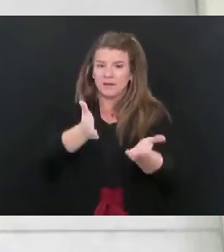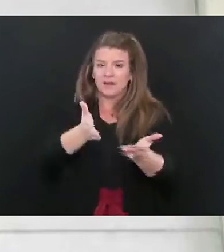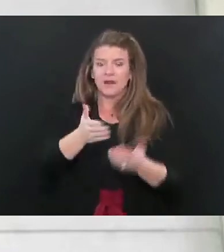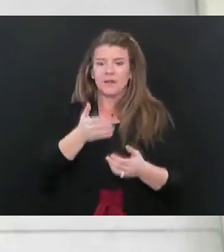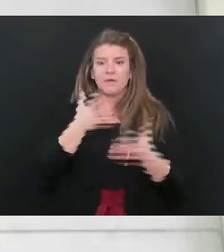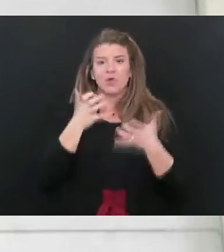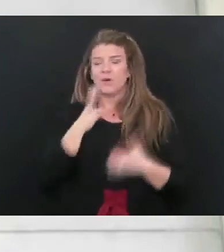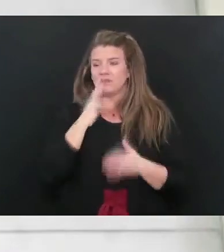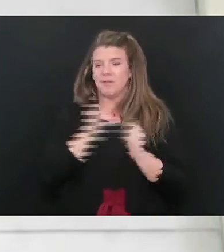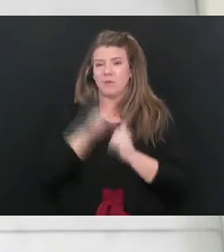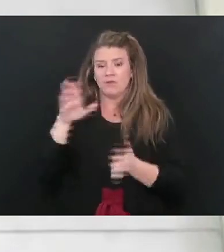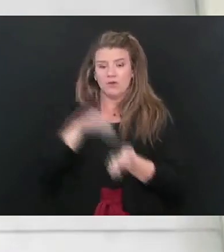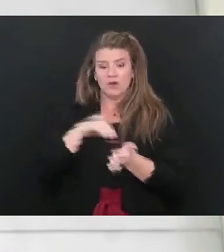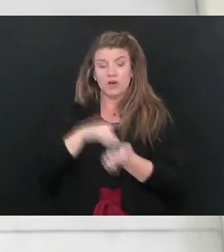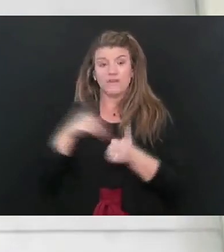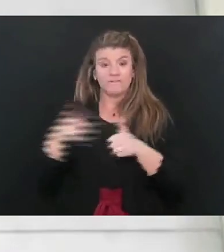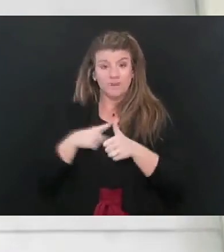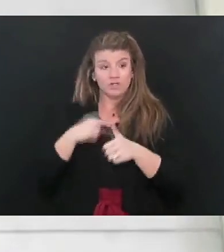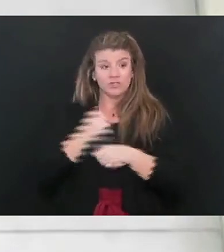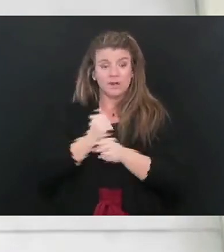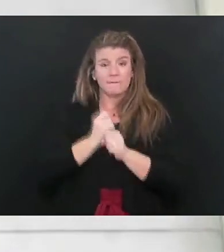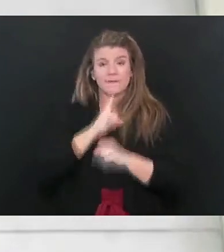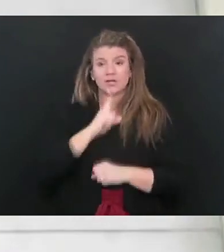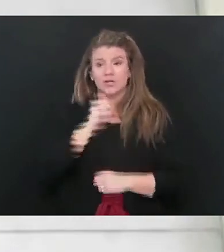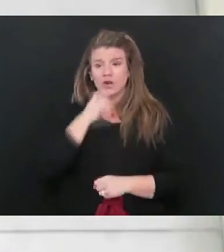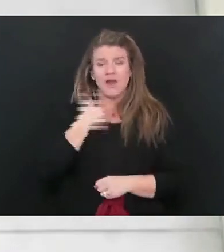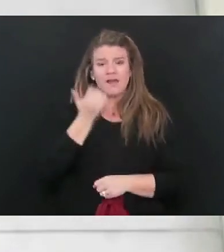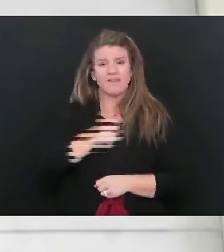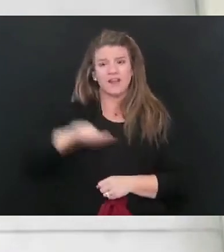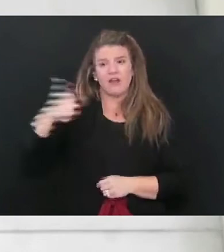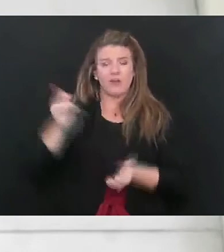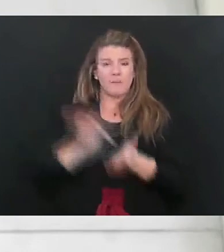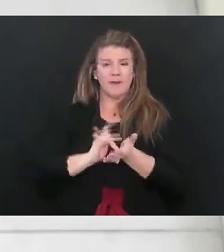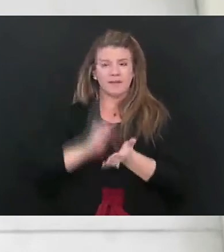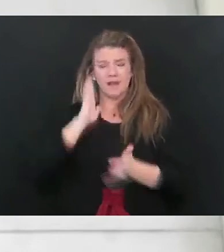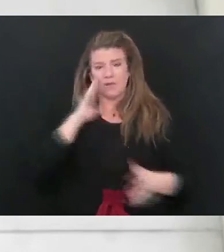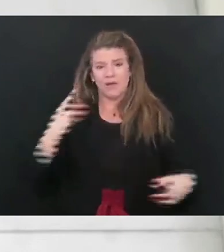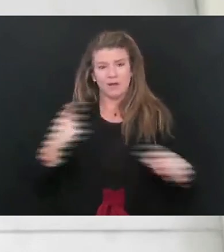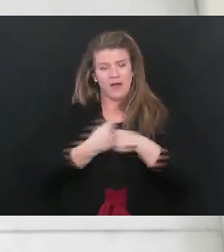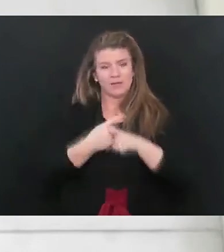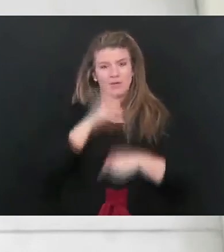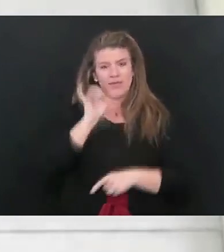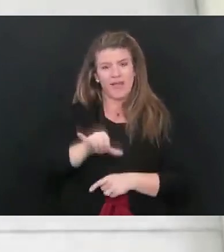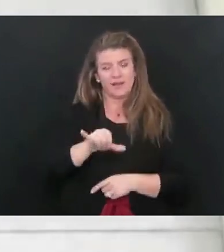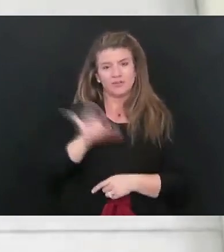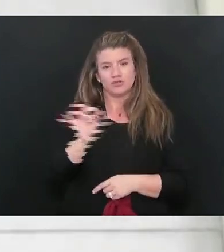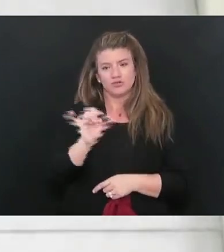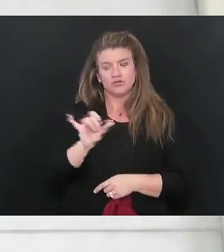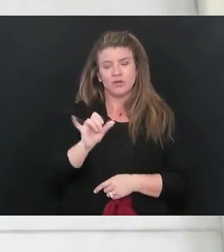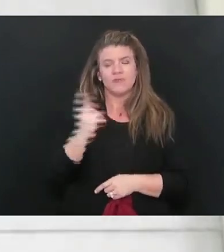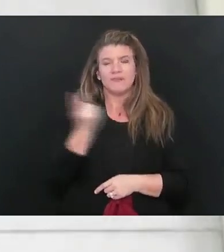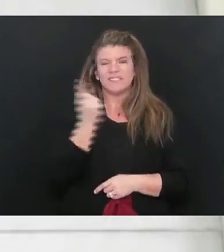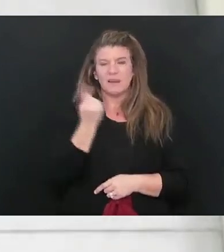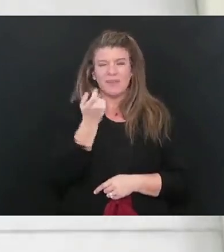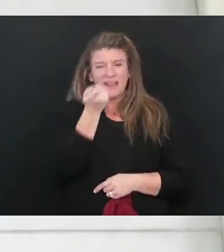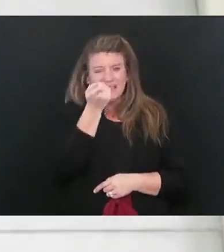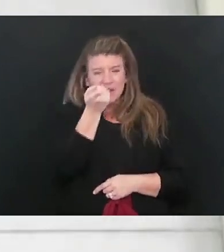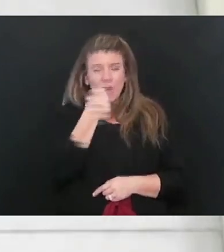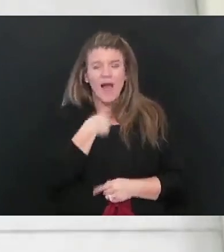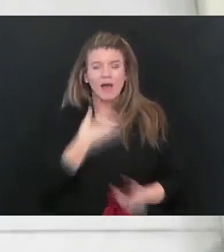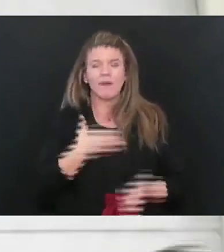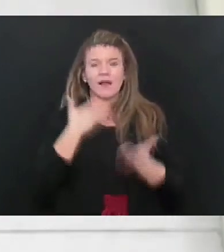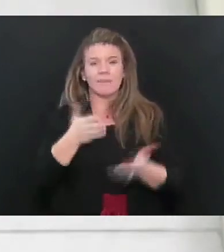to speak with your doctor first to make sure you're not having any other medications that might interact with that. But if something minor, I would recommend,